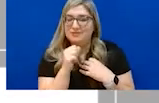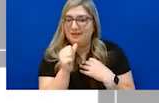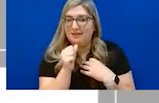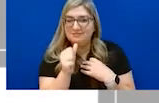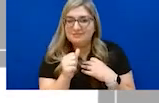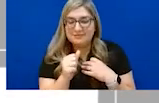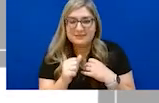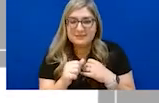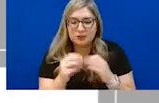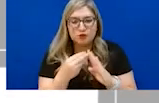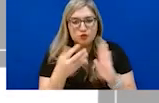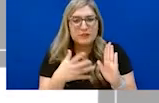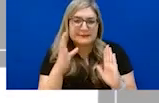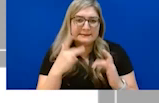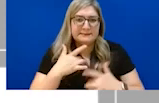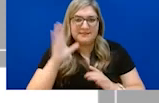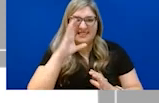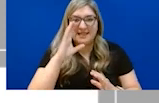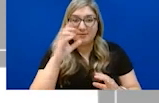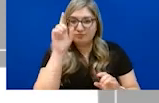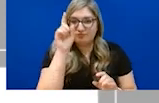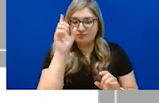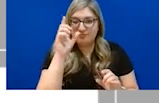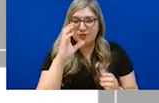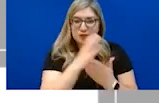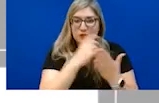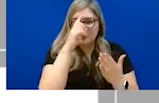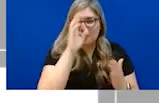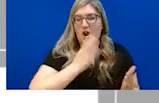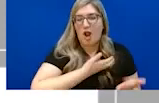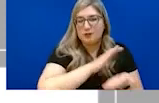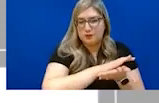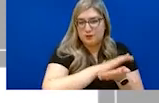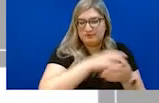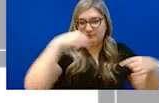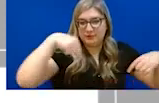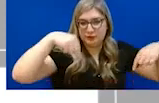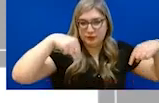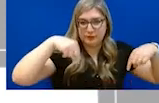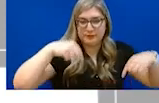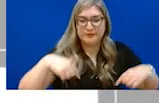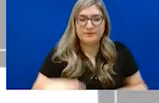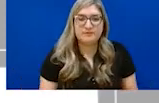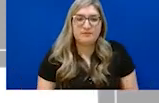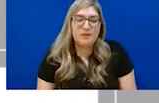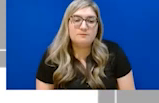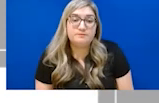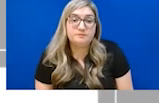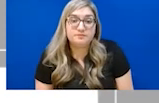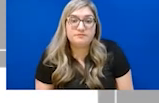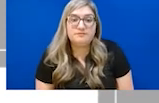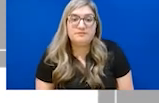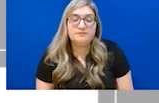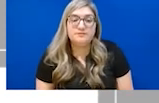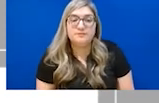explore right now. Lots of factors that go into that. I imagine some of them I probably can't even think of.